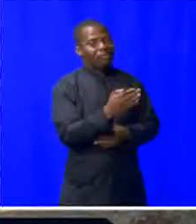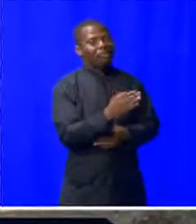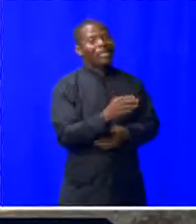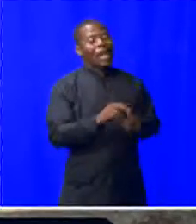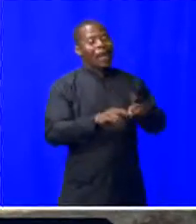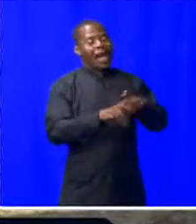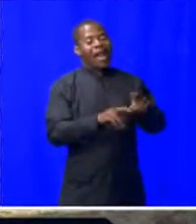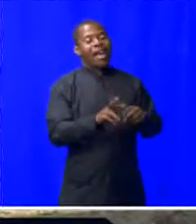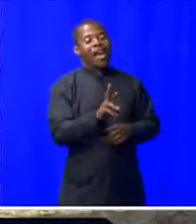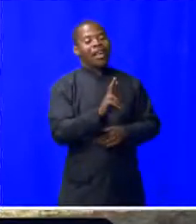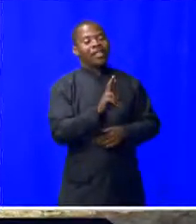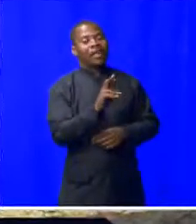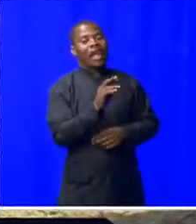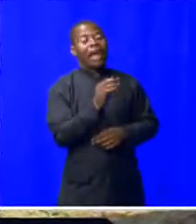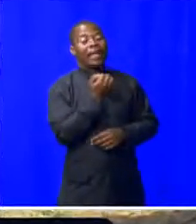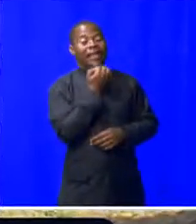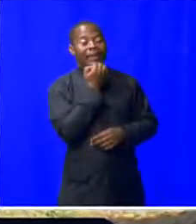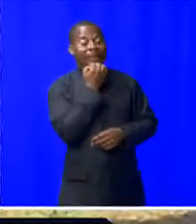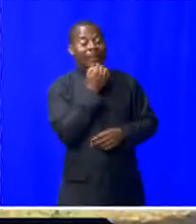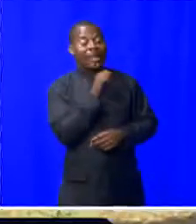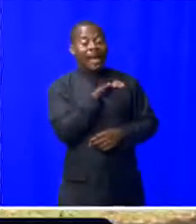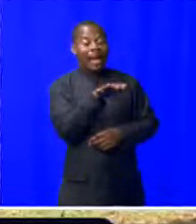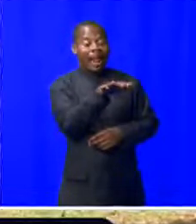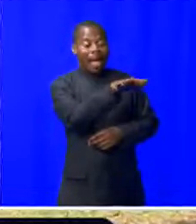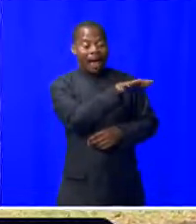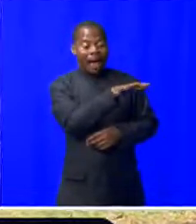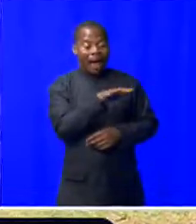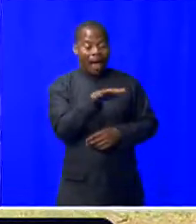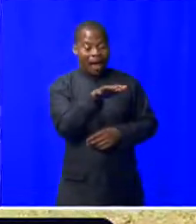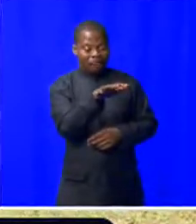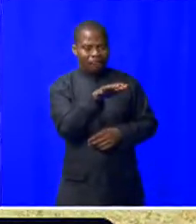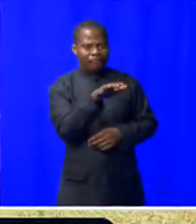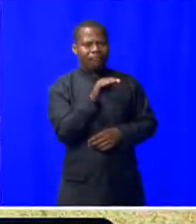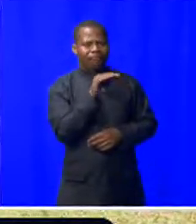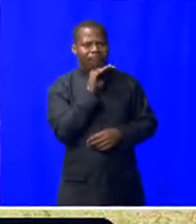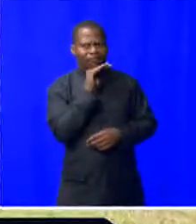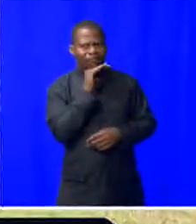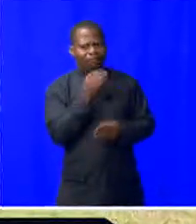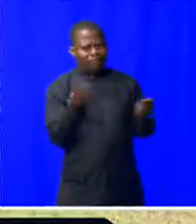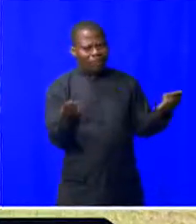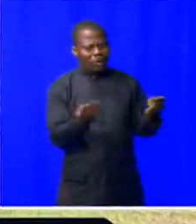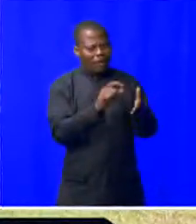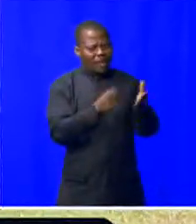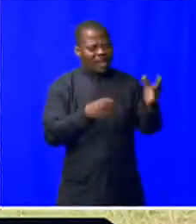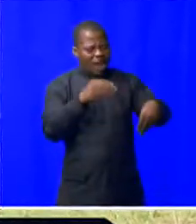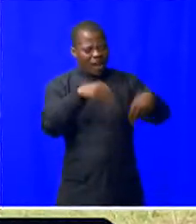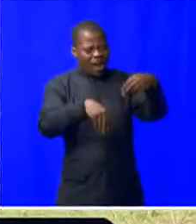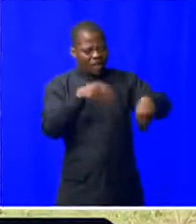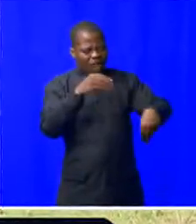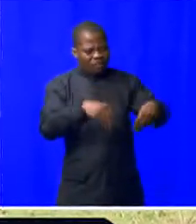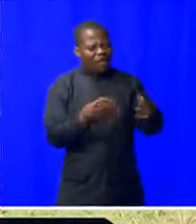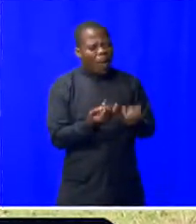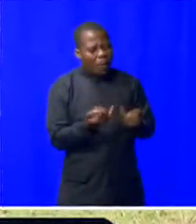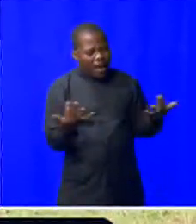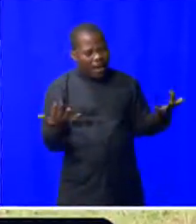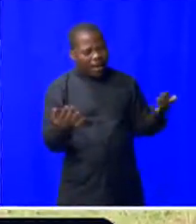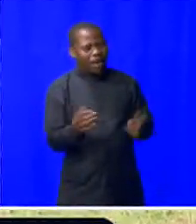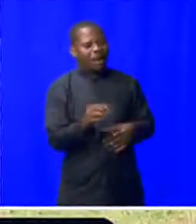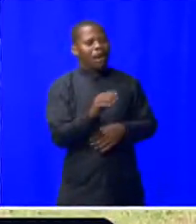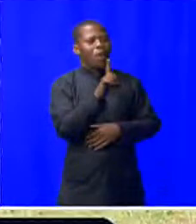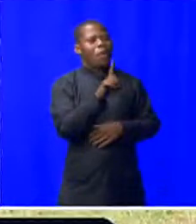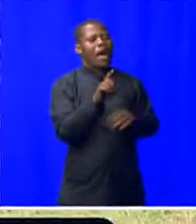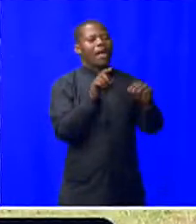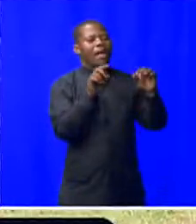esifundzeni saka Manzini lokusifunda lesi lapho kubhalise khona bantfu laba ngetulu kwa